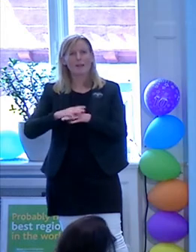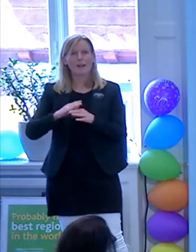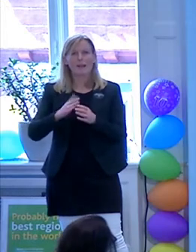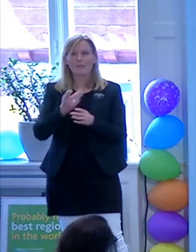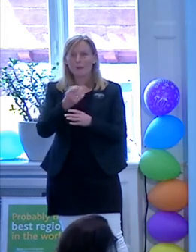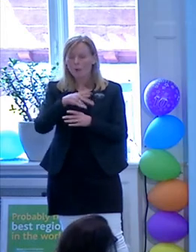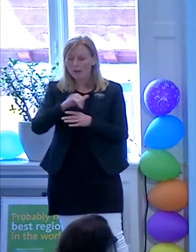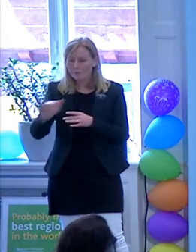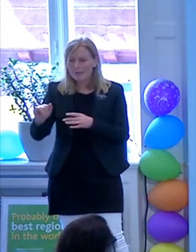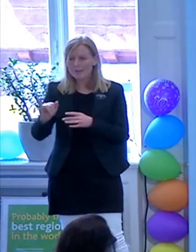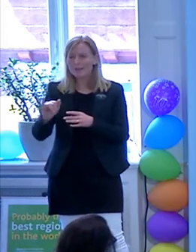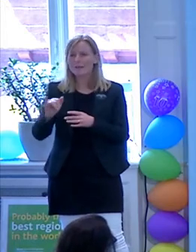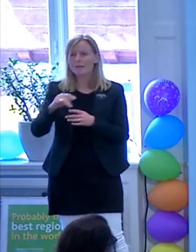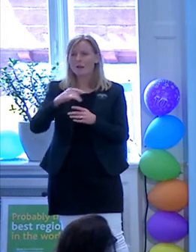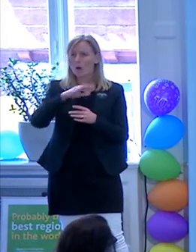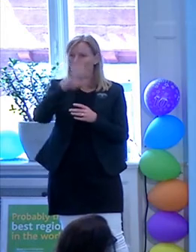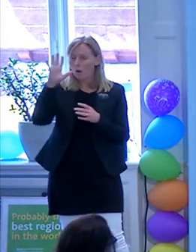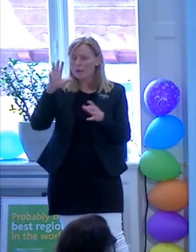aging